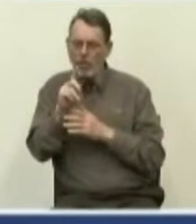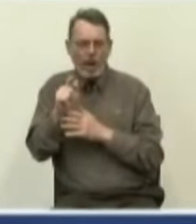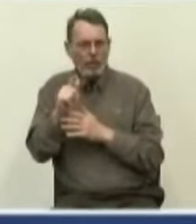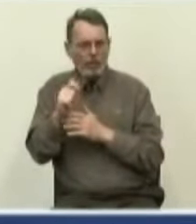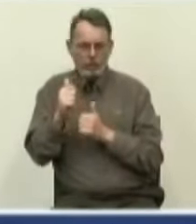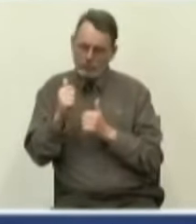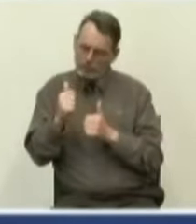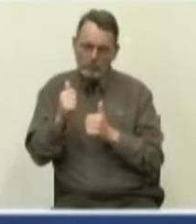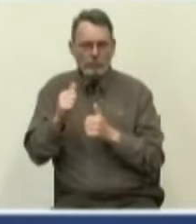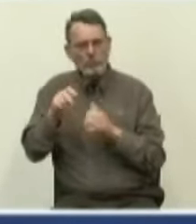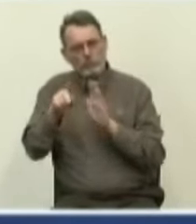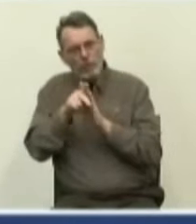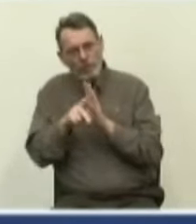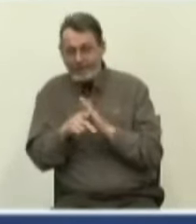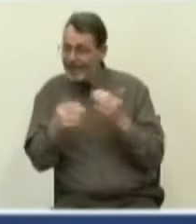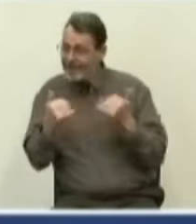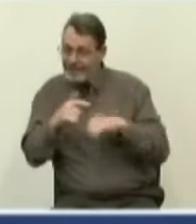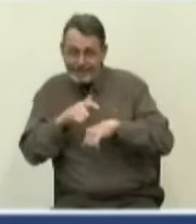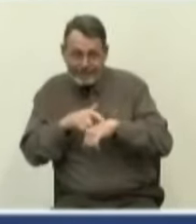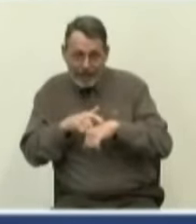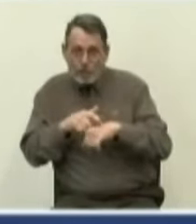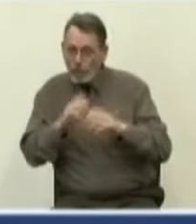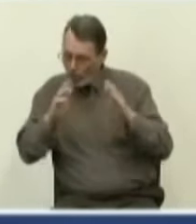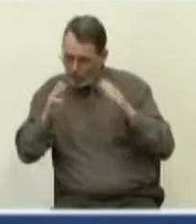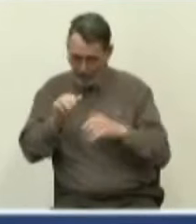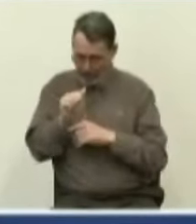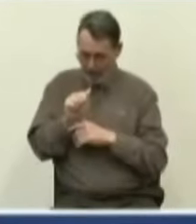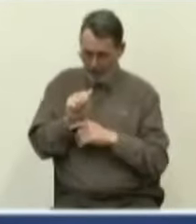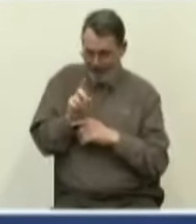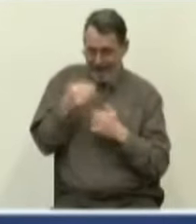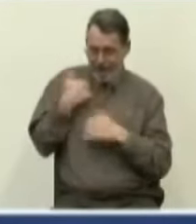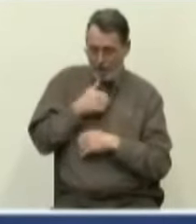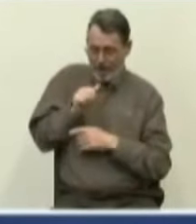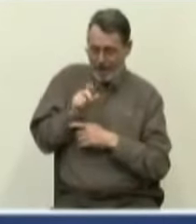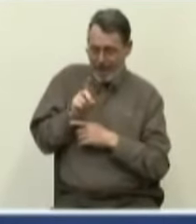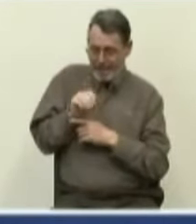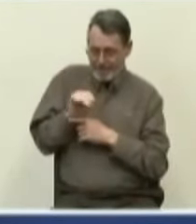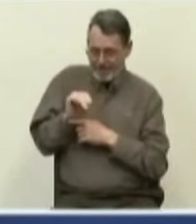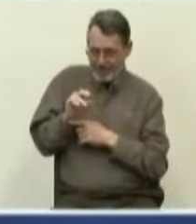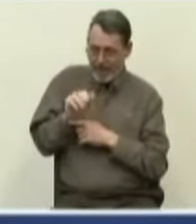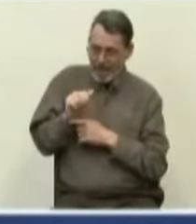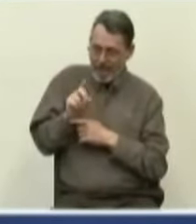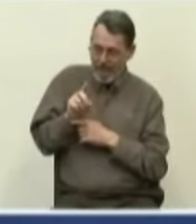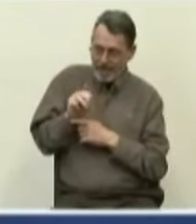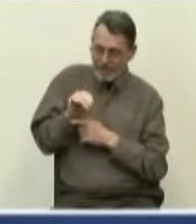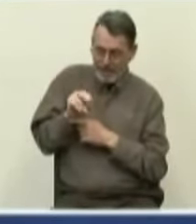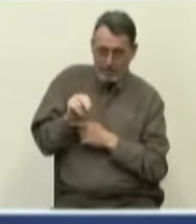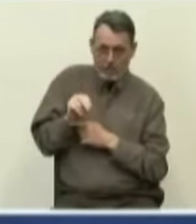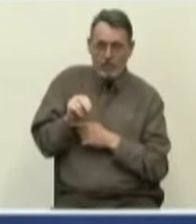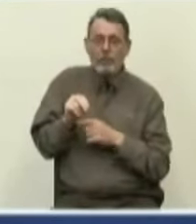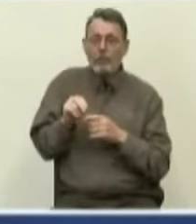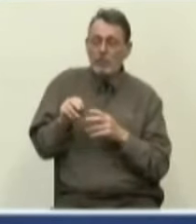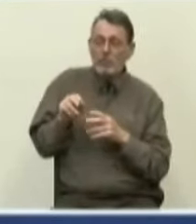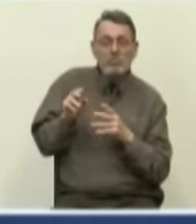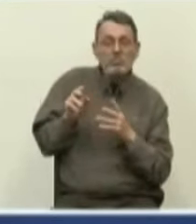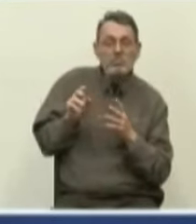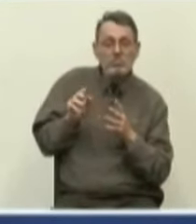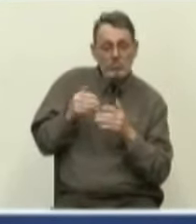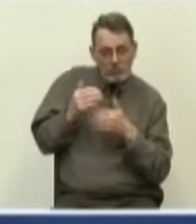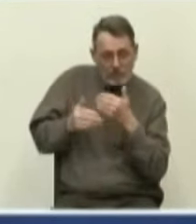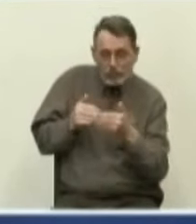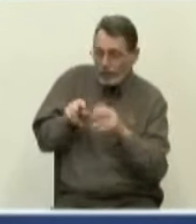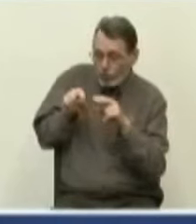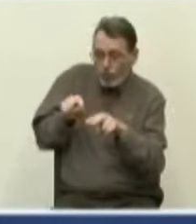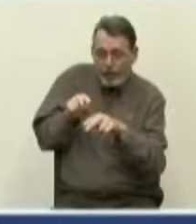this point in the investigation, we are focused administratively on looking at this case through the lens of our use of force general order 5.01, as